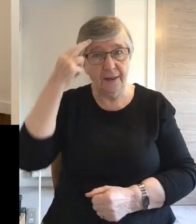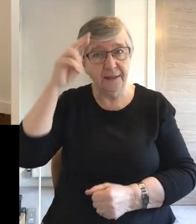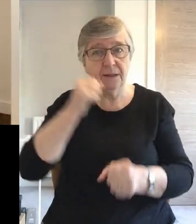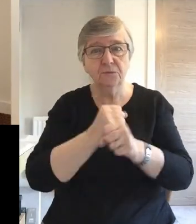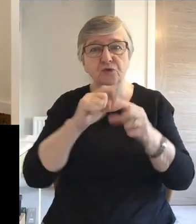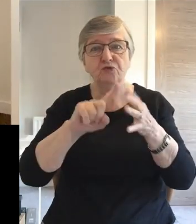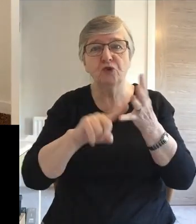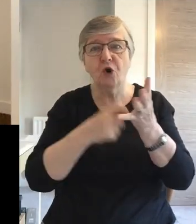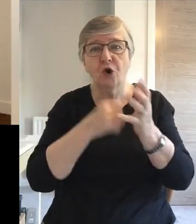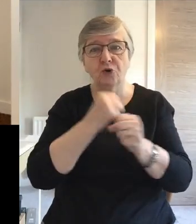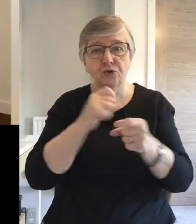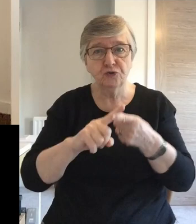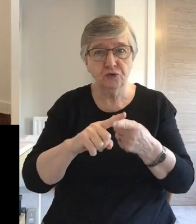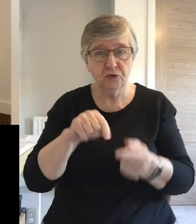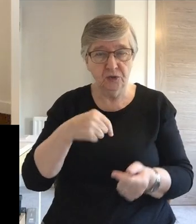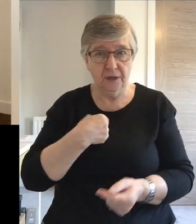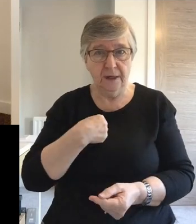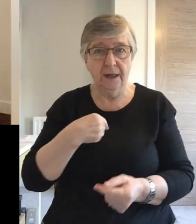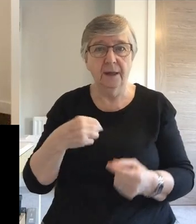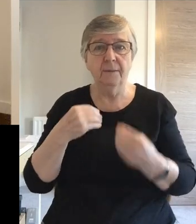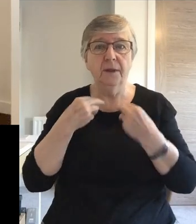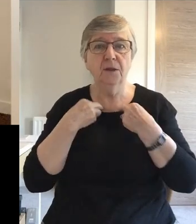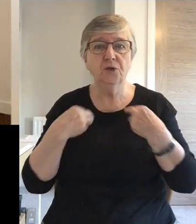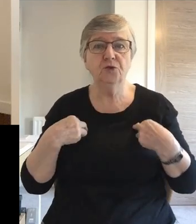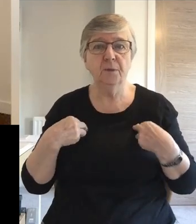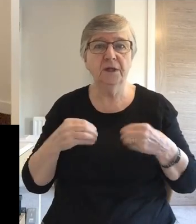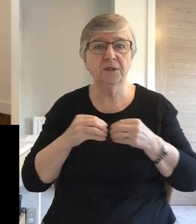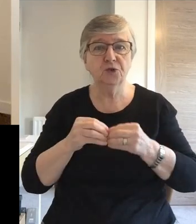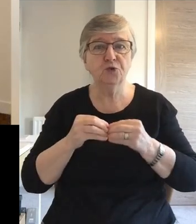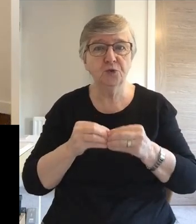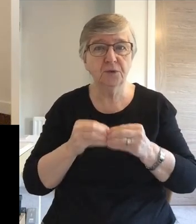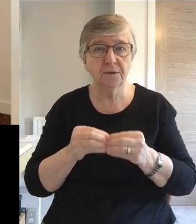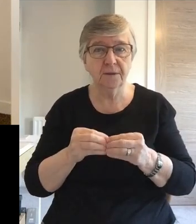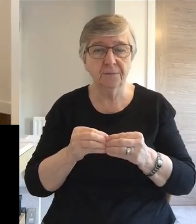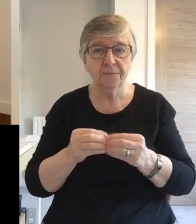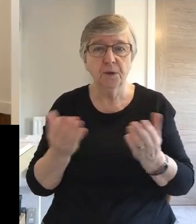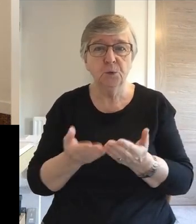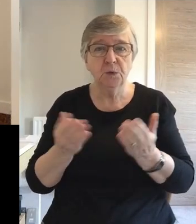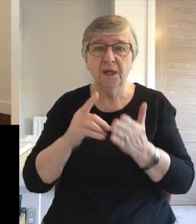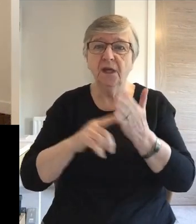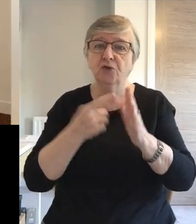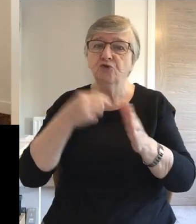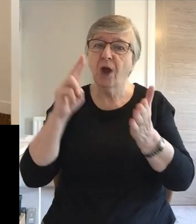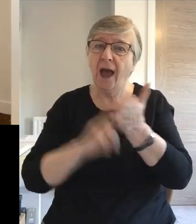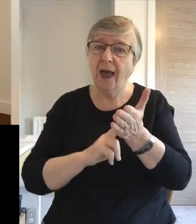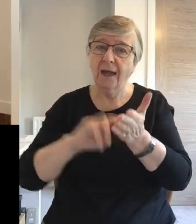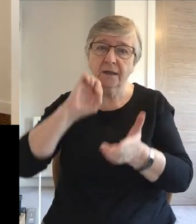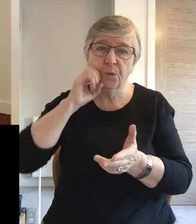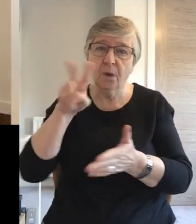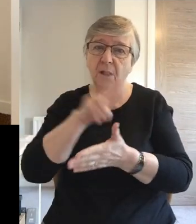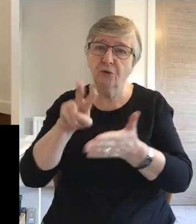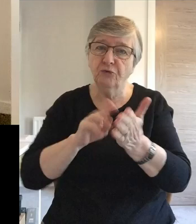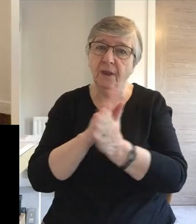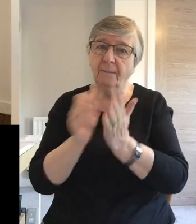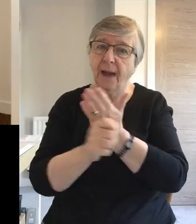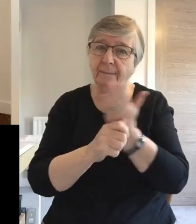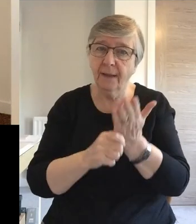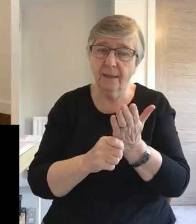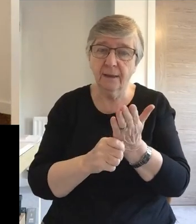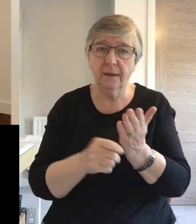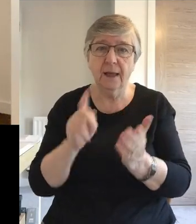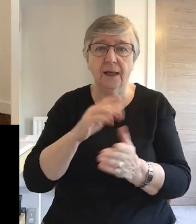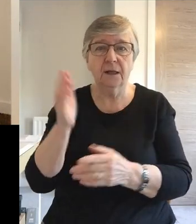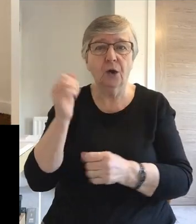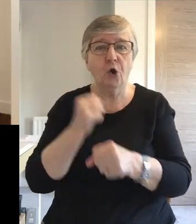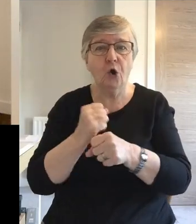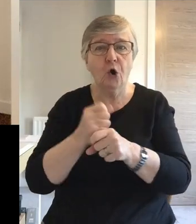George, I'm a student minister here at Claremont, and today I'm joined by Jan, who will read our scriptures of Proverbs 9, and Gordon